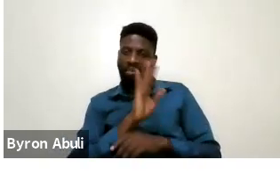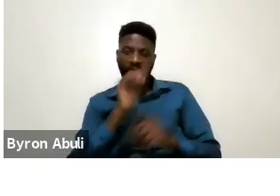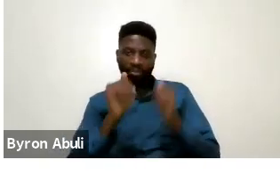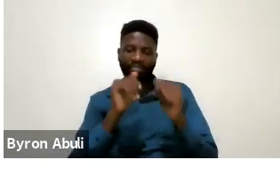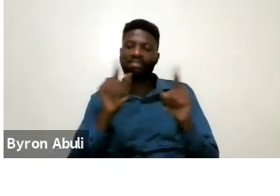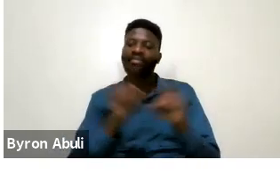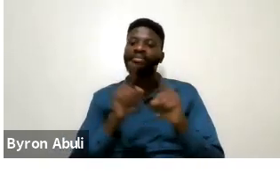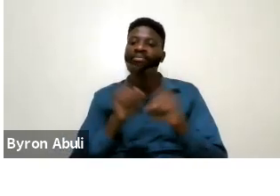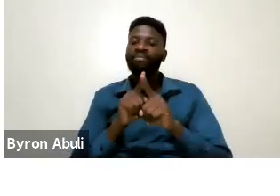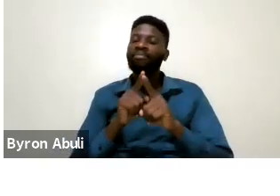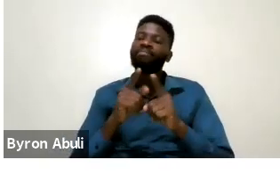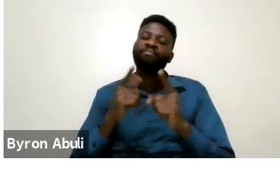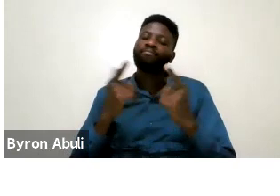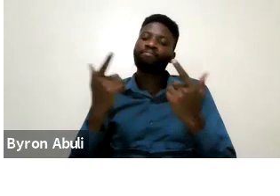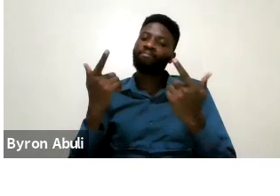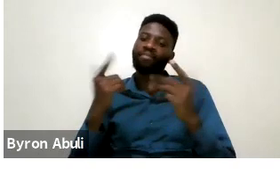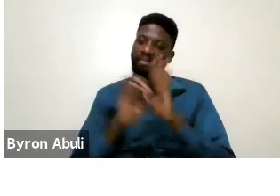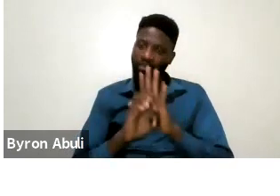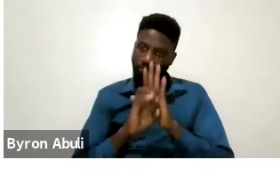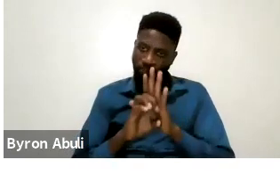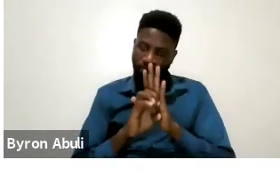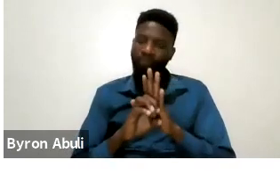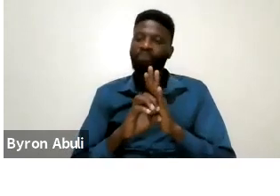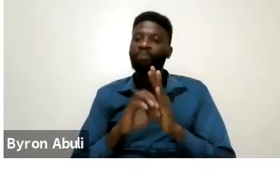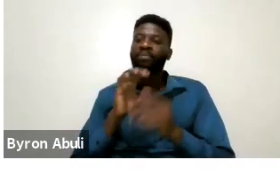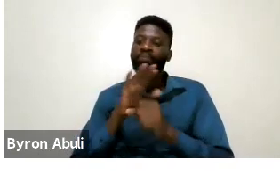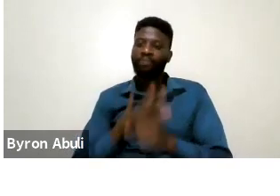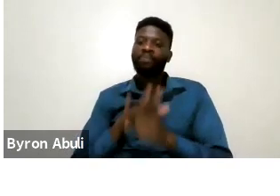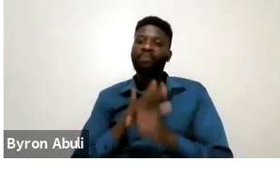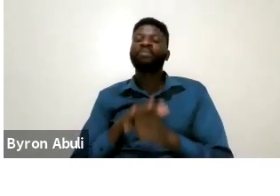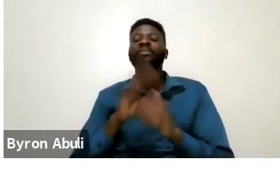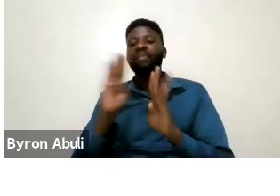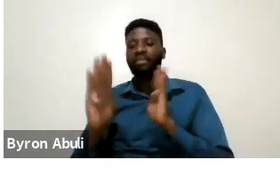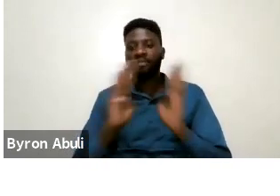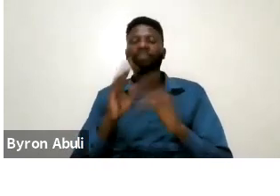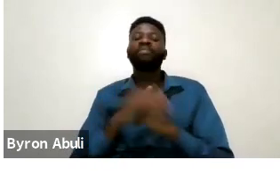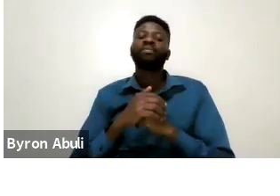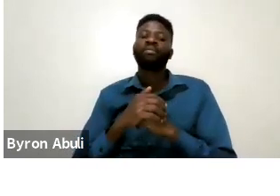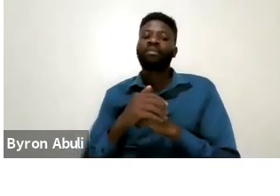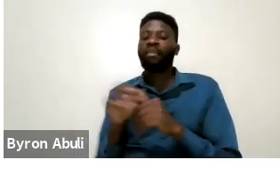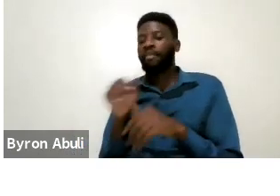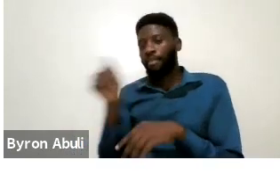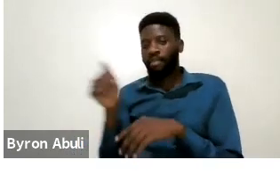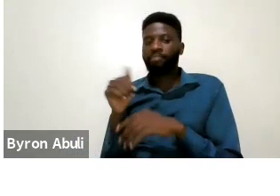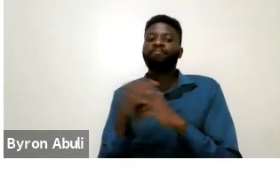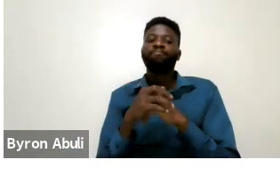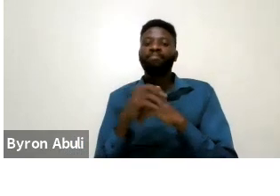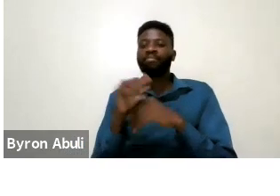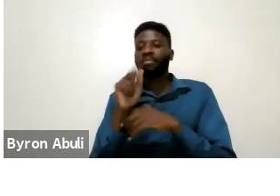prejudice, example of prejudice. Then we have the third example. Annie works in a toy store and has a